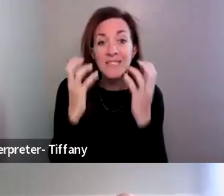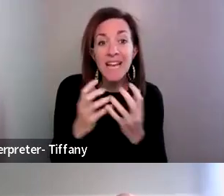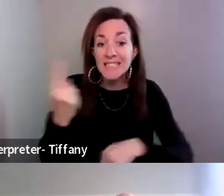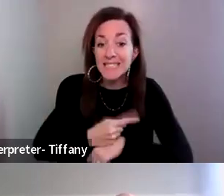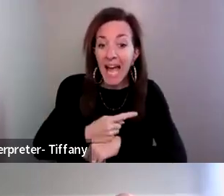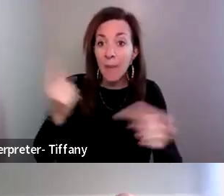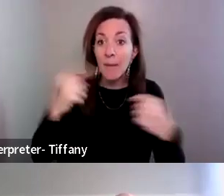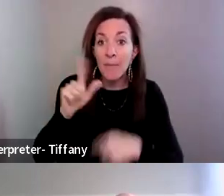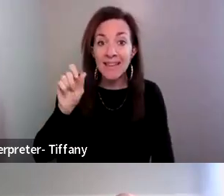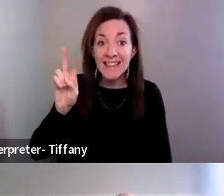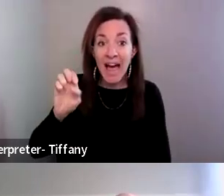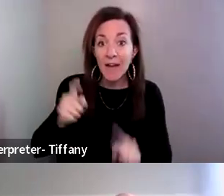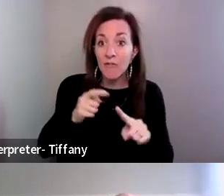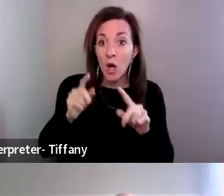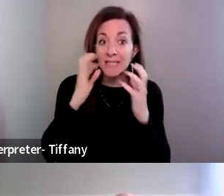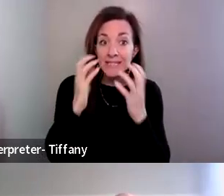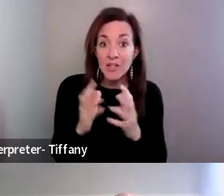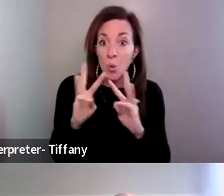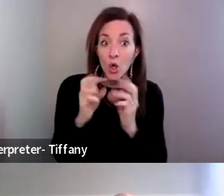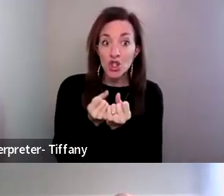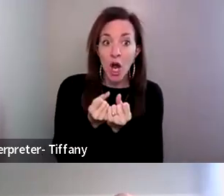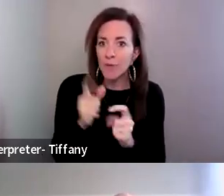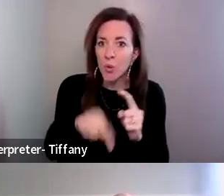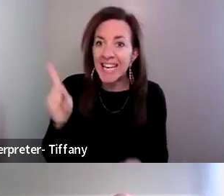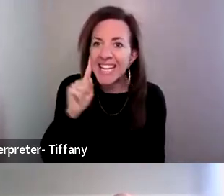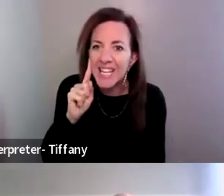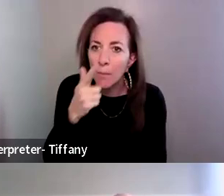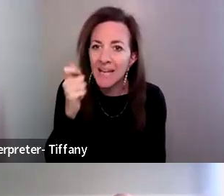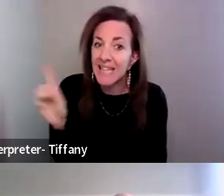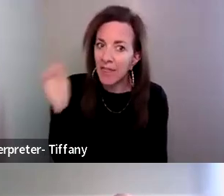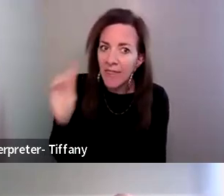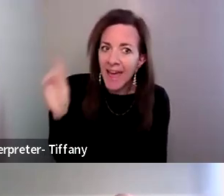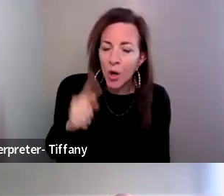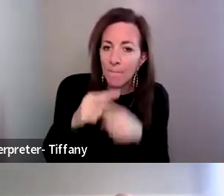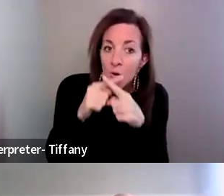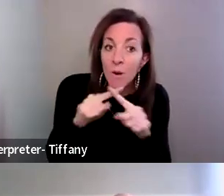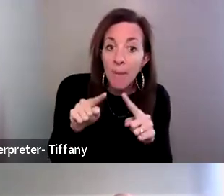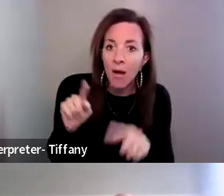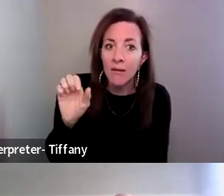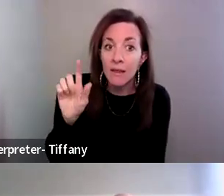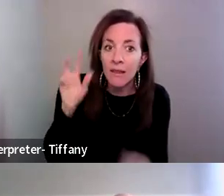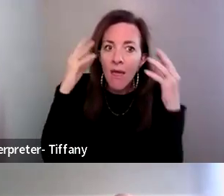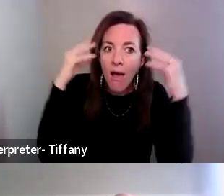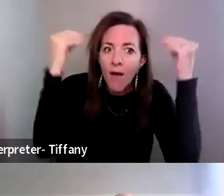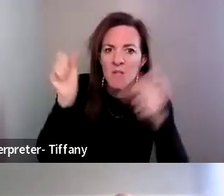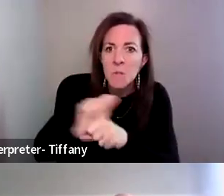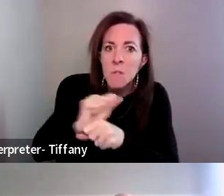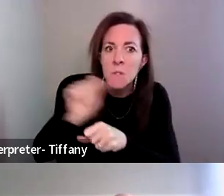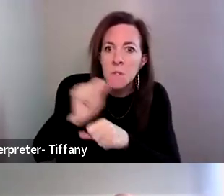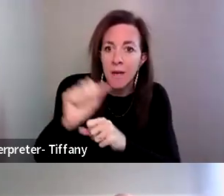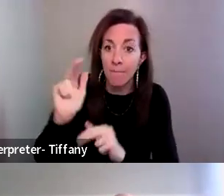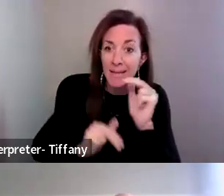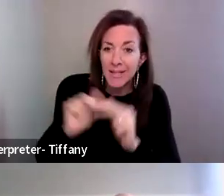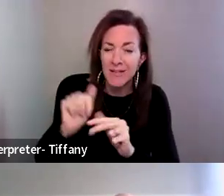to you live from the workshop. You can't hear it because they're muted, but the elves are hard at work behind me building all of the